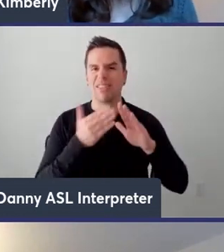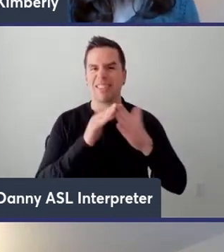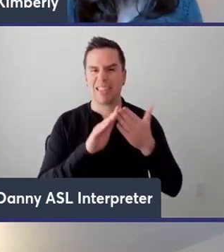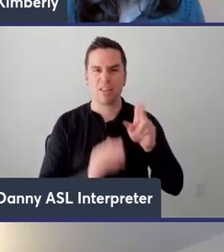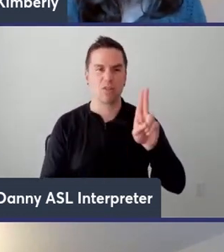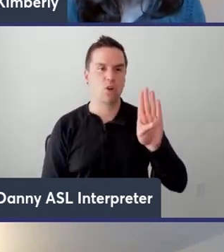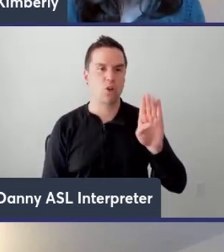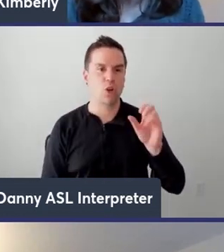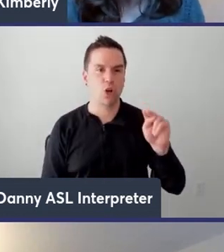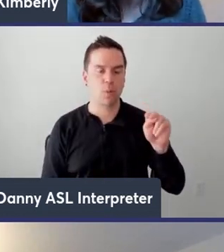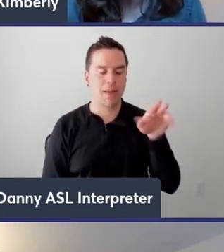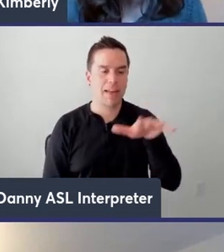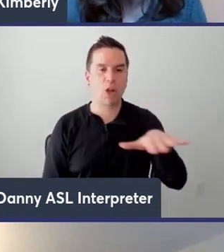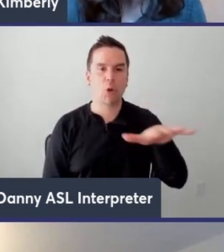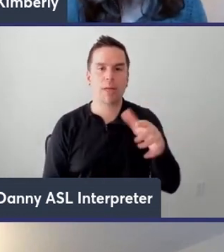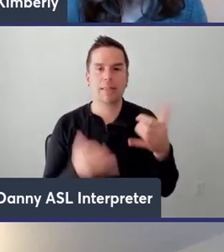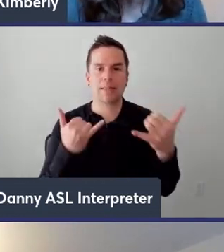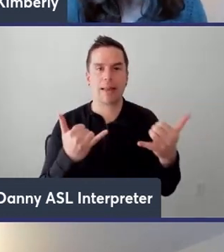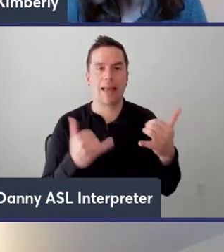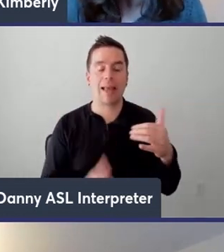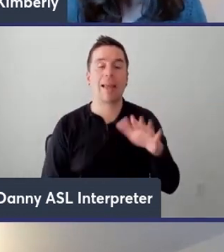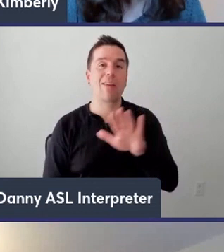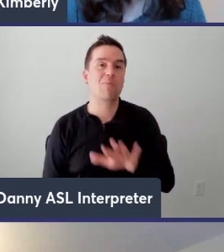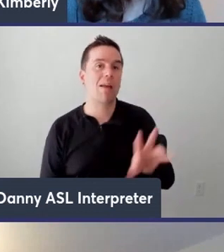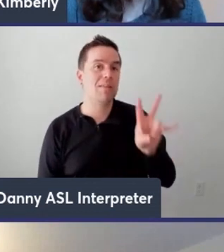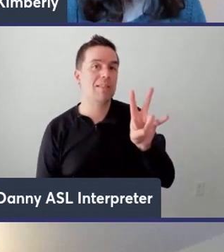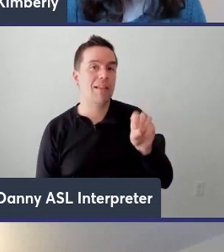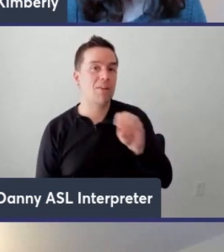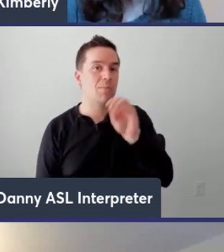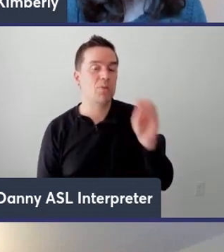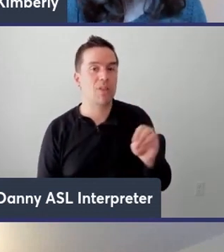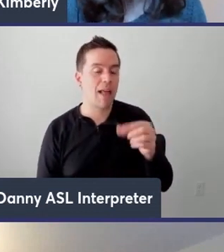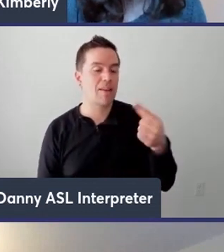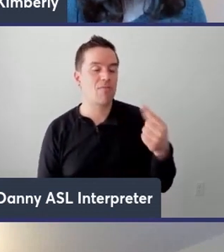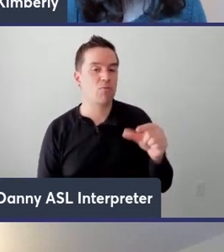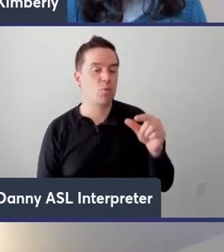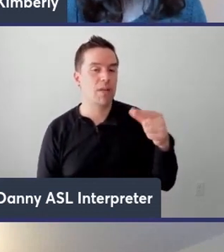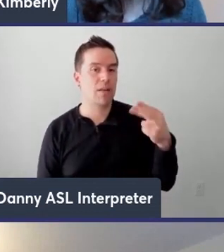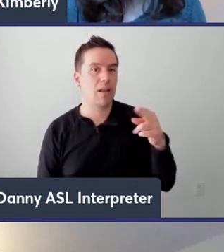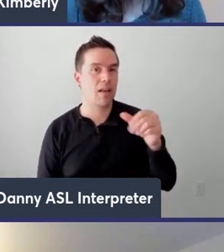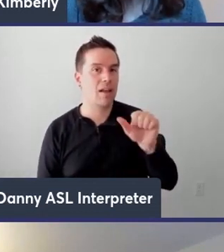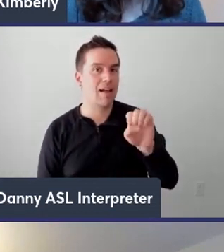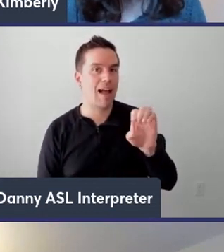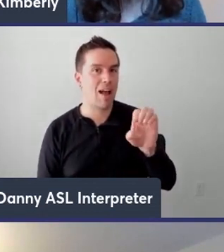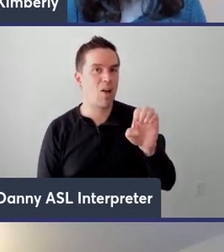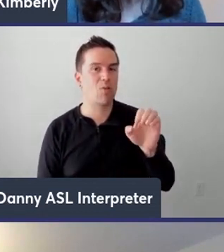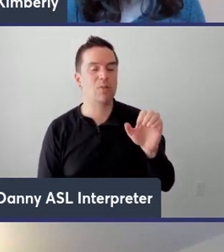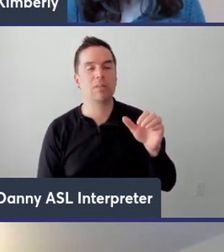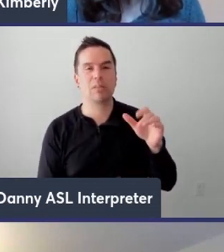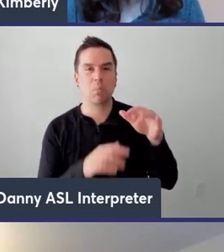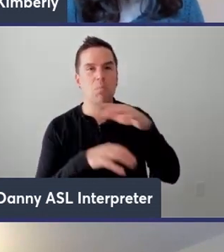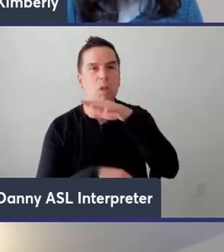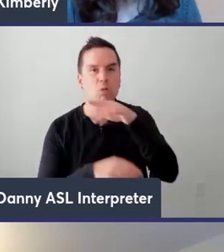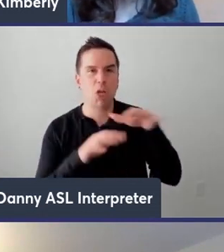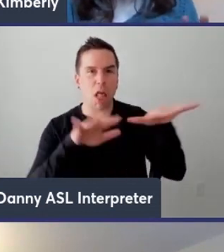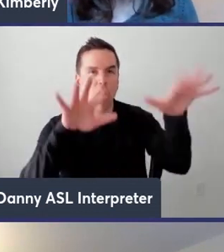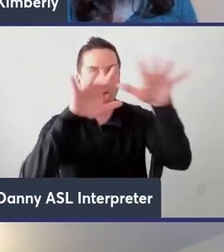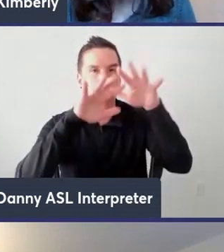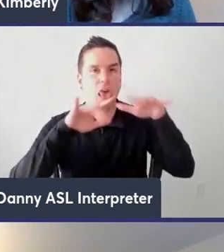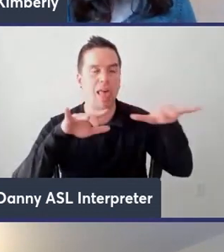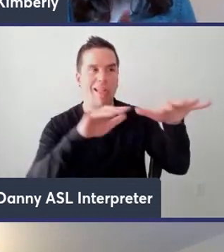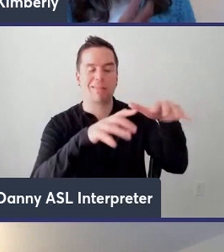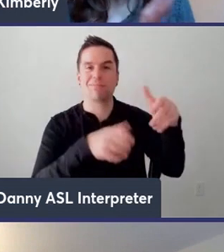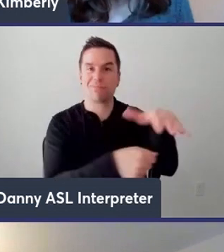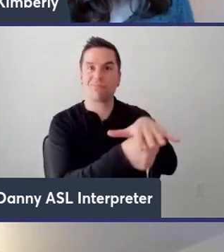where 70% of the greenhouse emissions are generated. So there's some really low-hanging fruit and great potential to focused